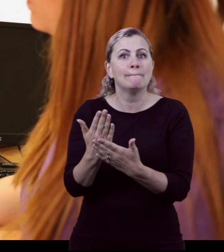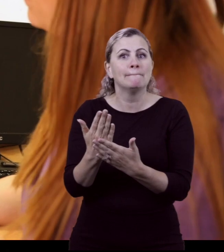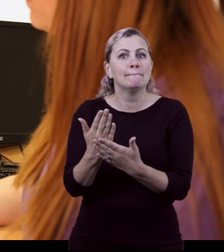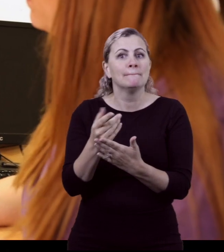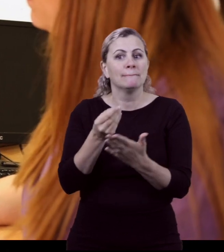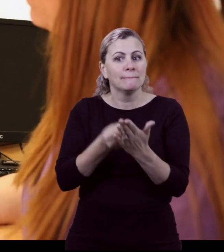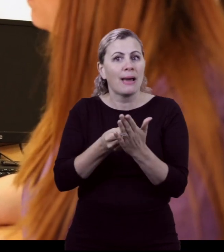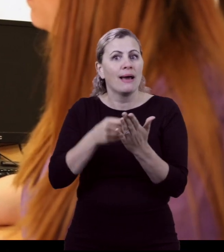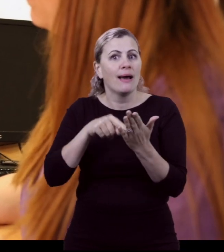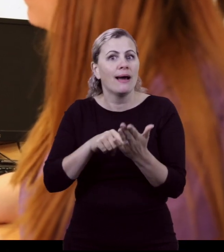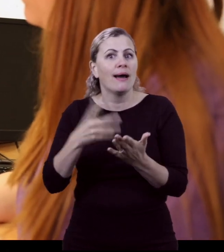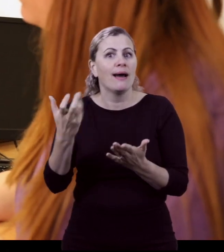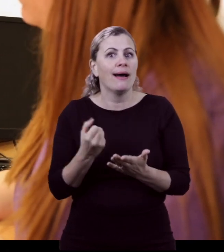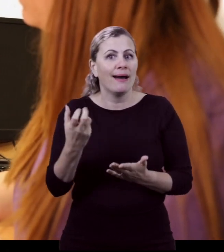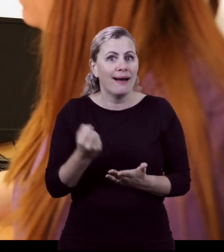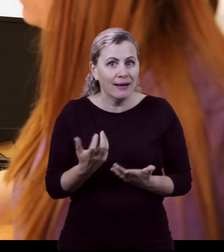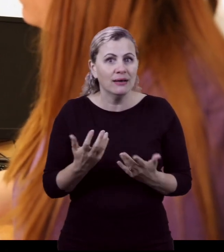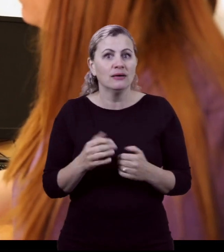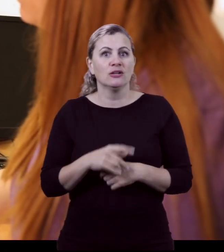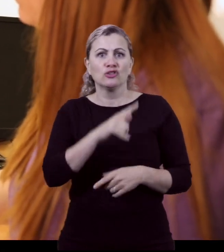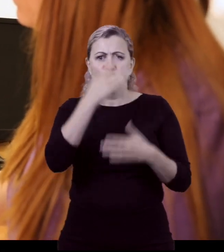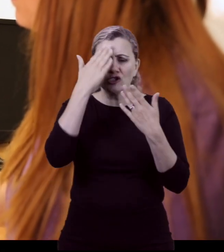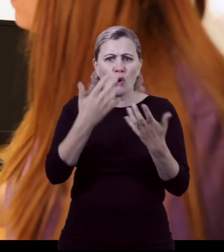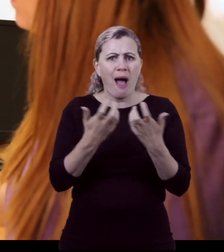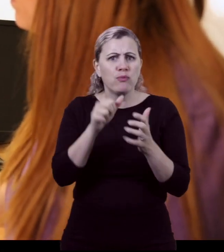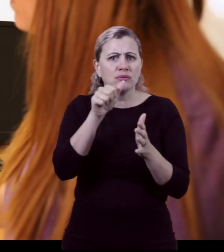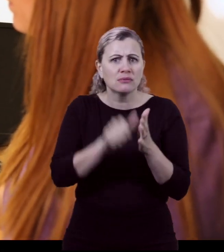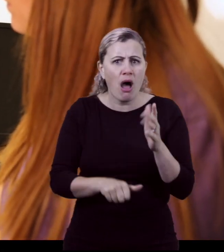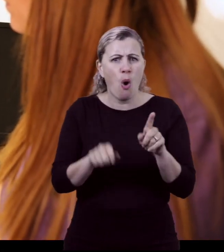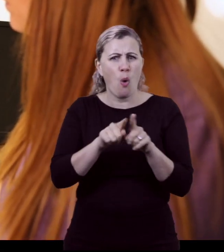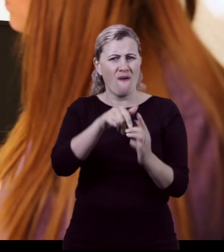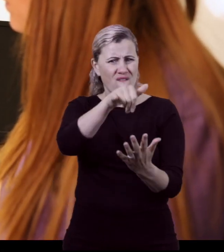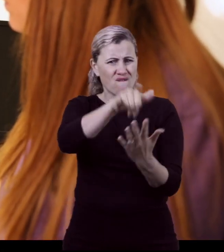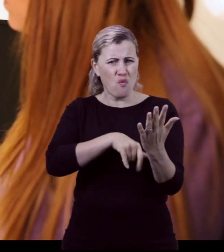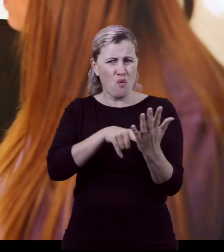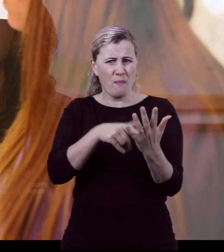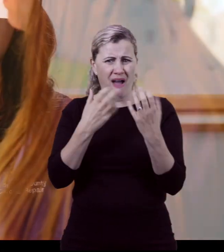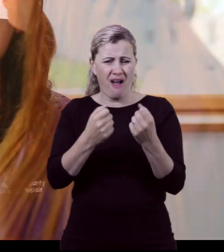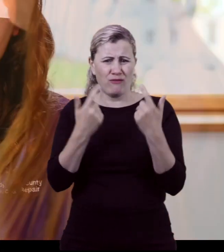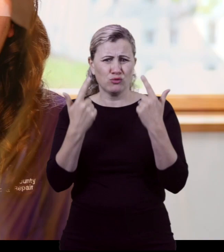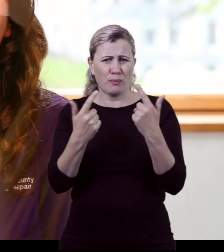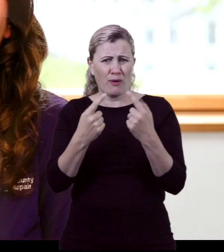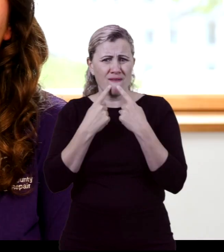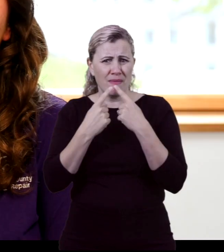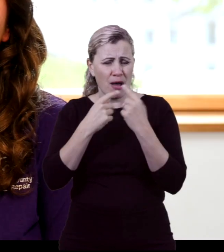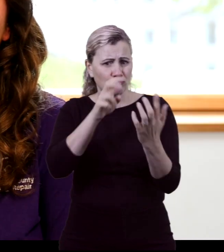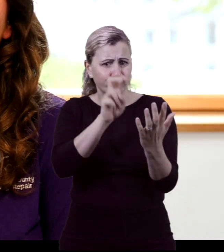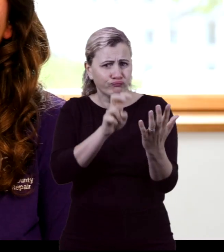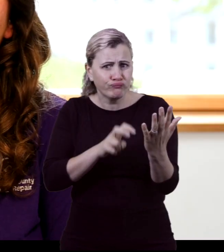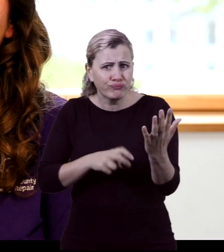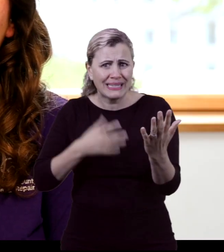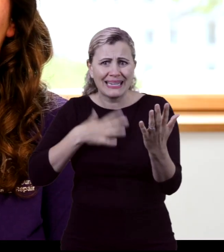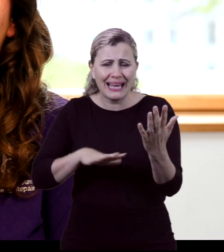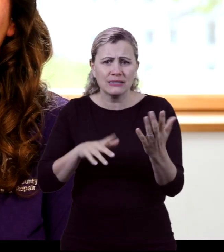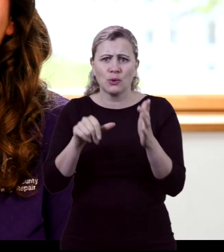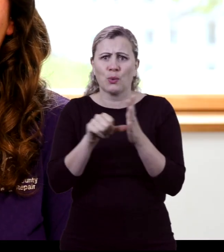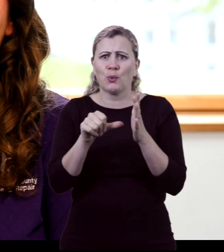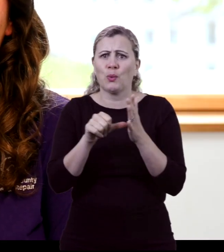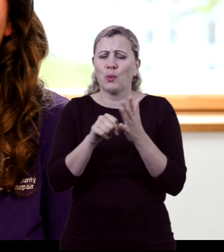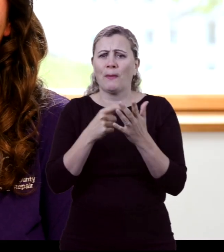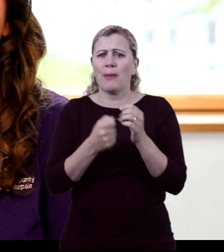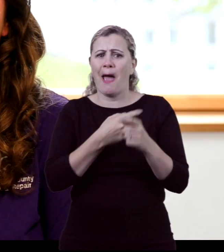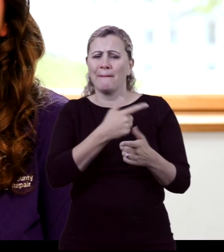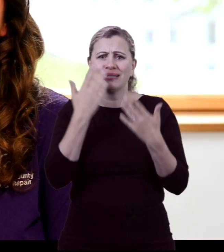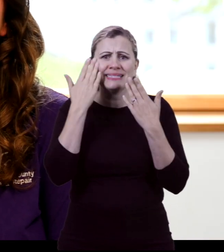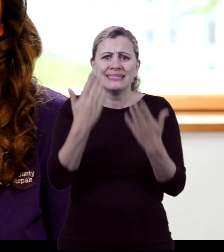where to start. The forms themselves are quite long and complex. At this point, I then referred through to our